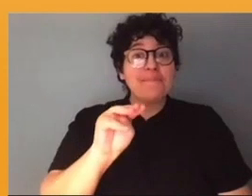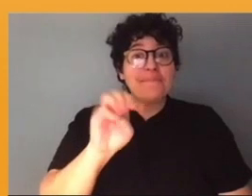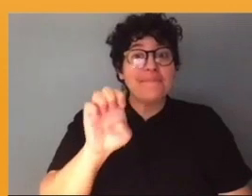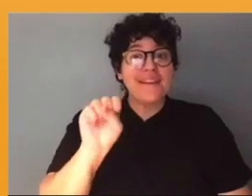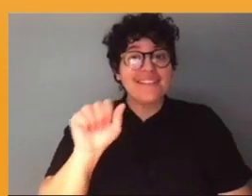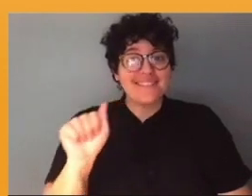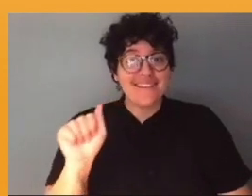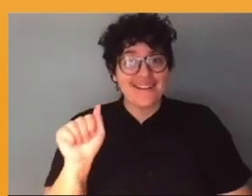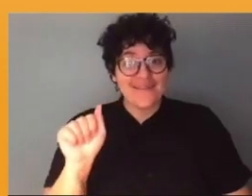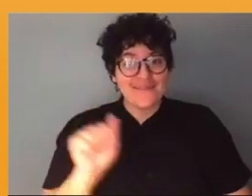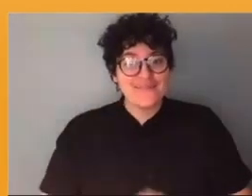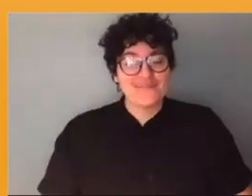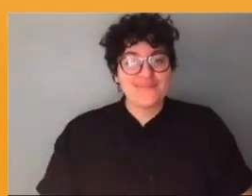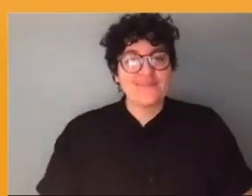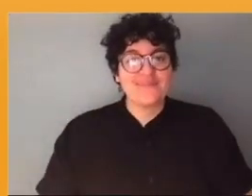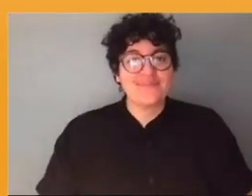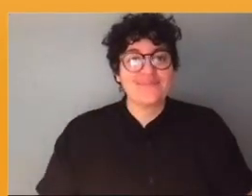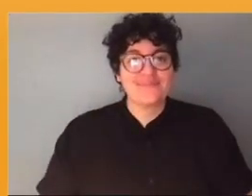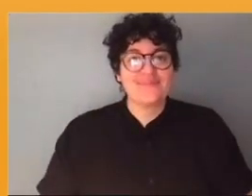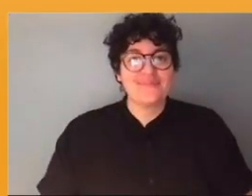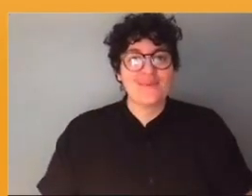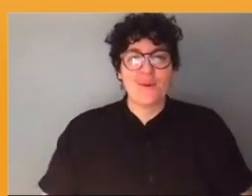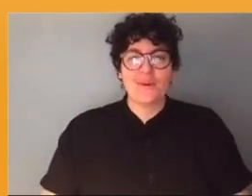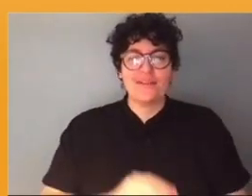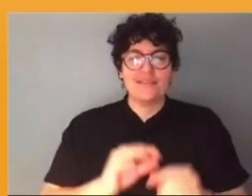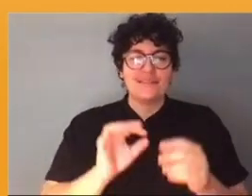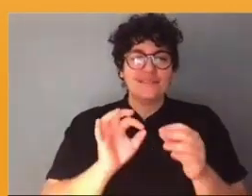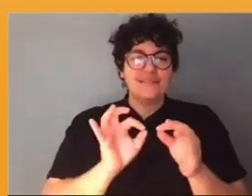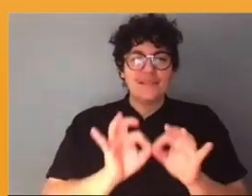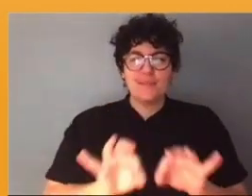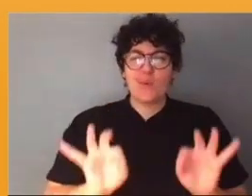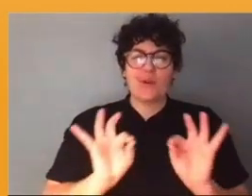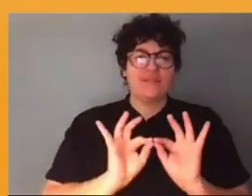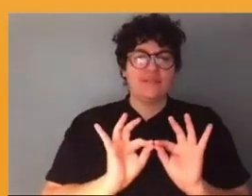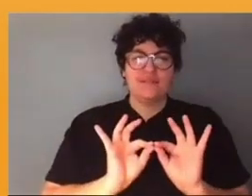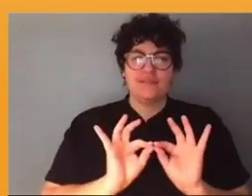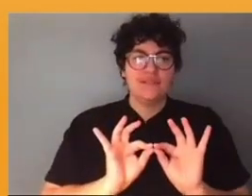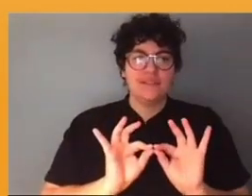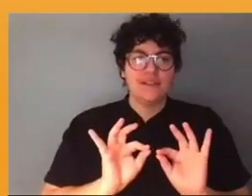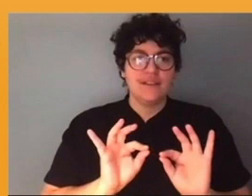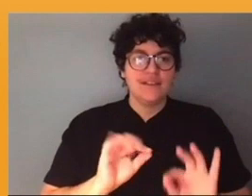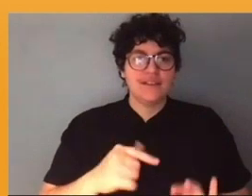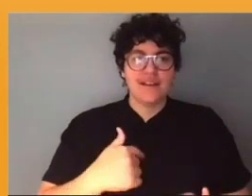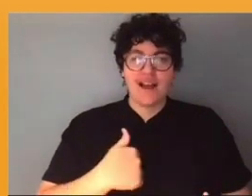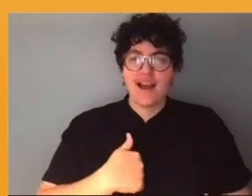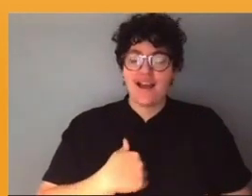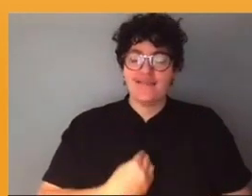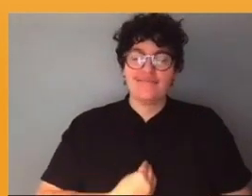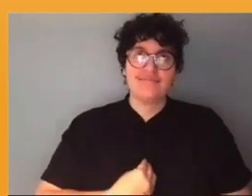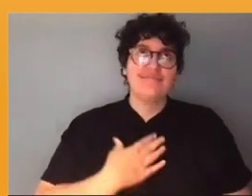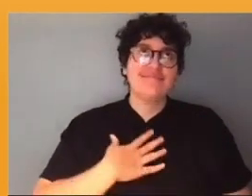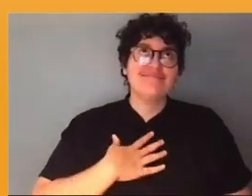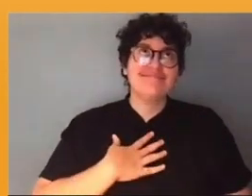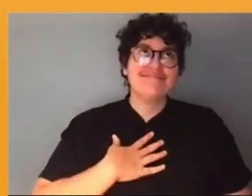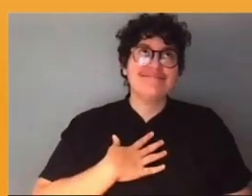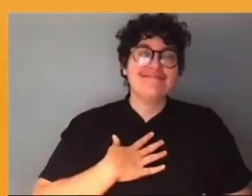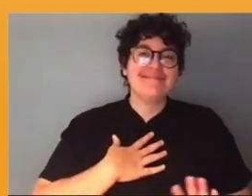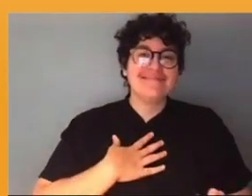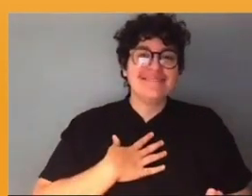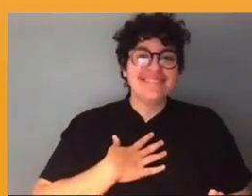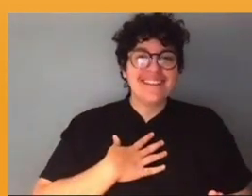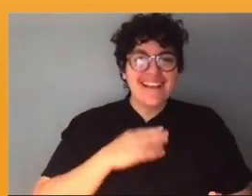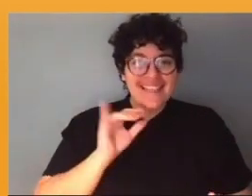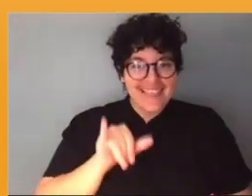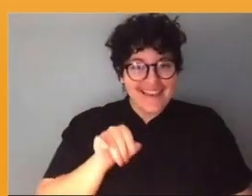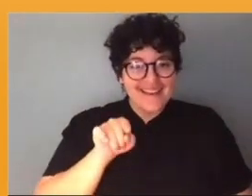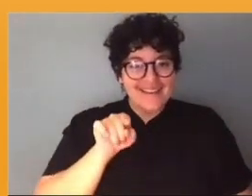But it's very important, and I am so happy to hear that you are so proud